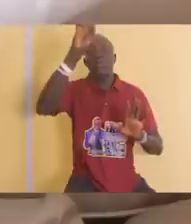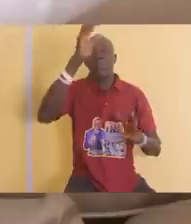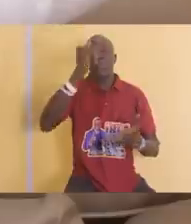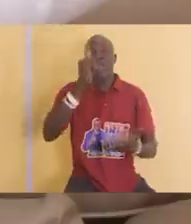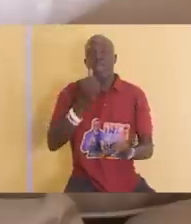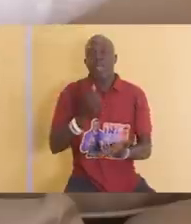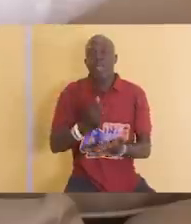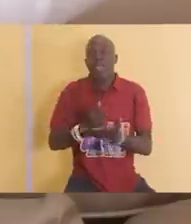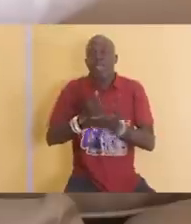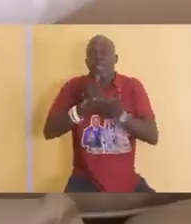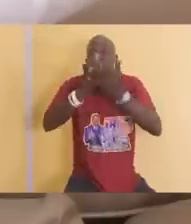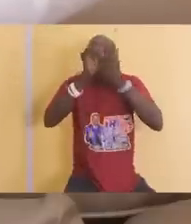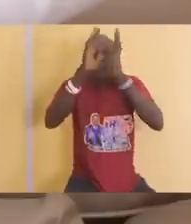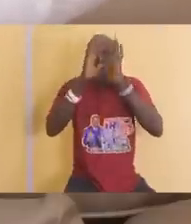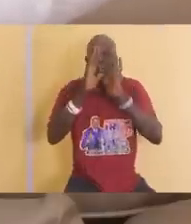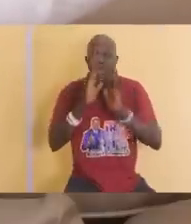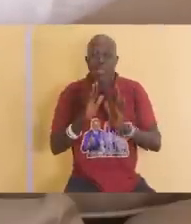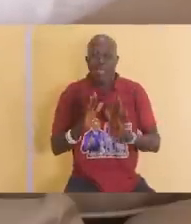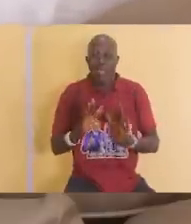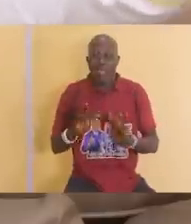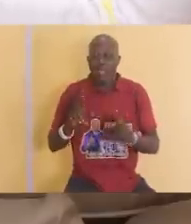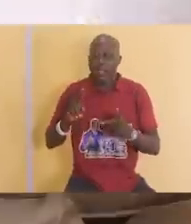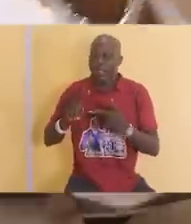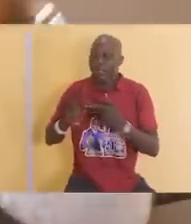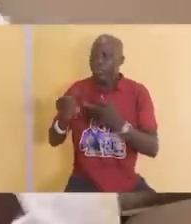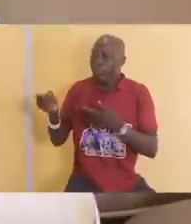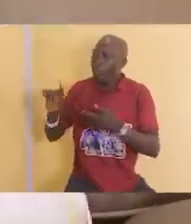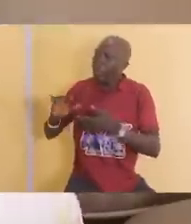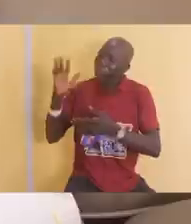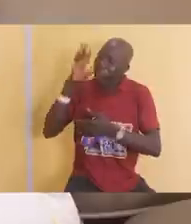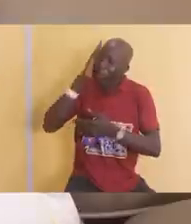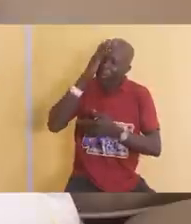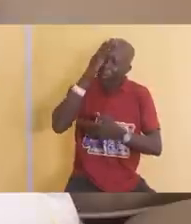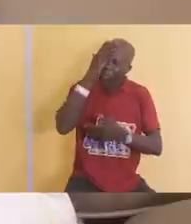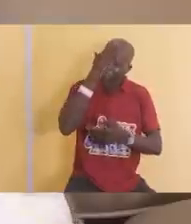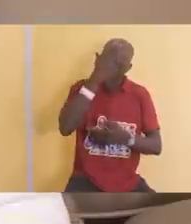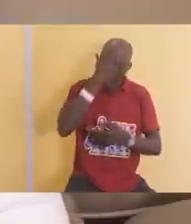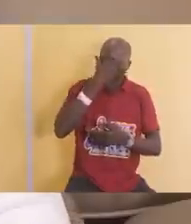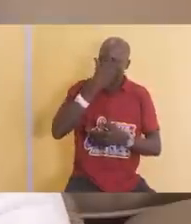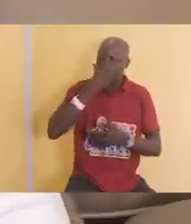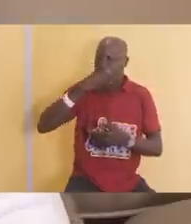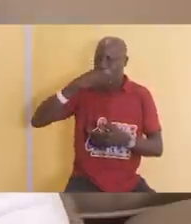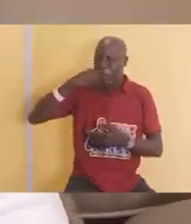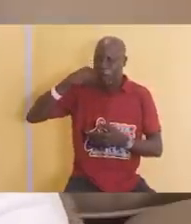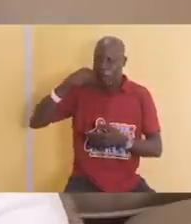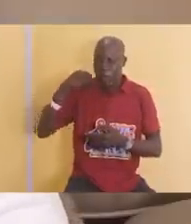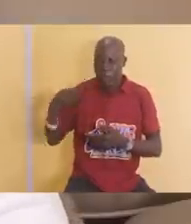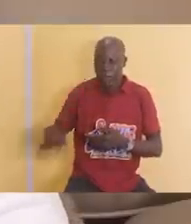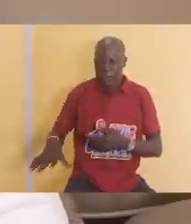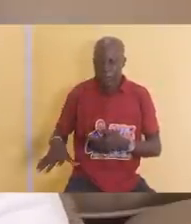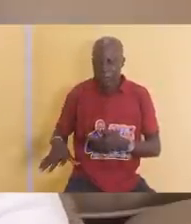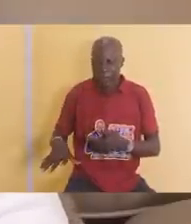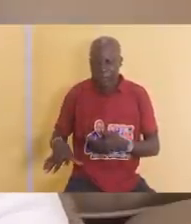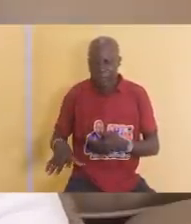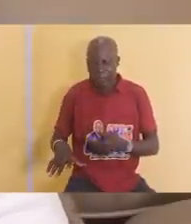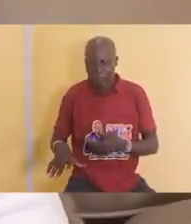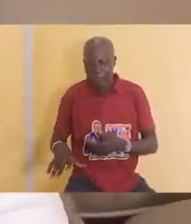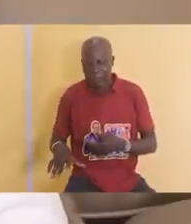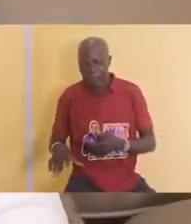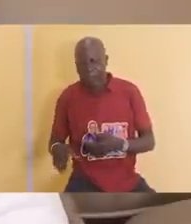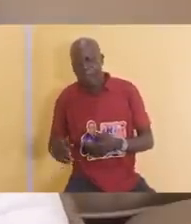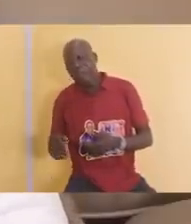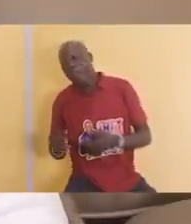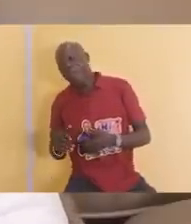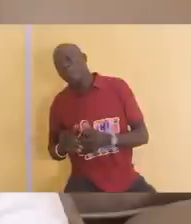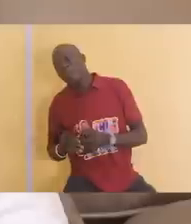alalo ko ti olorun me je mi ti o no me je mi no ti